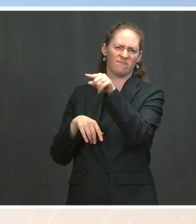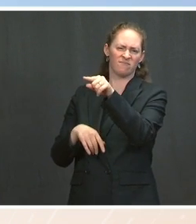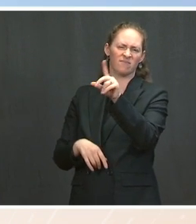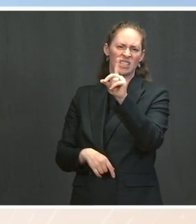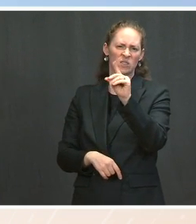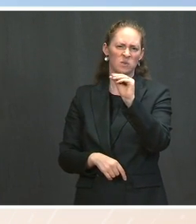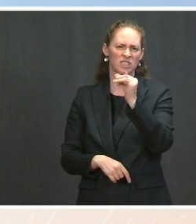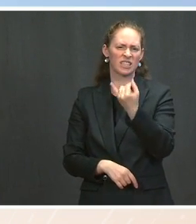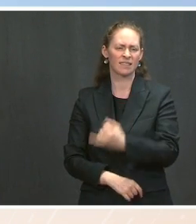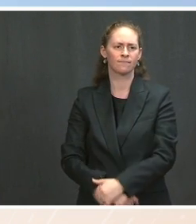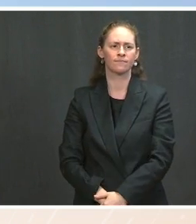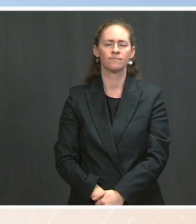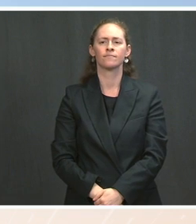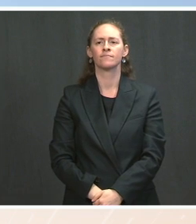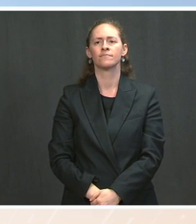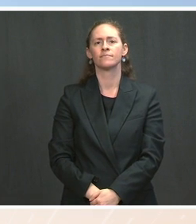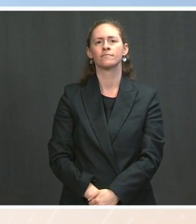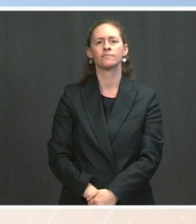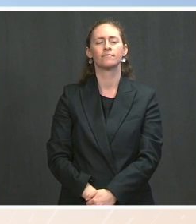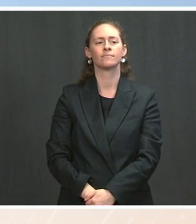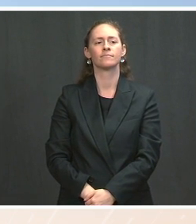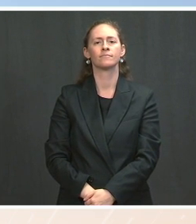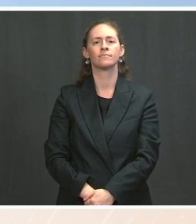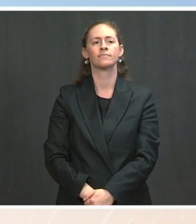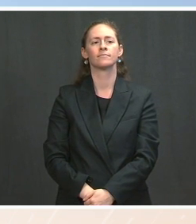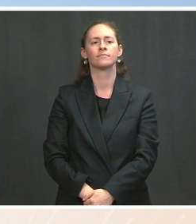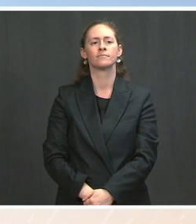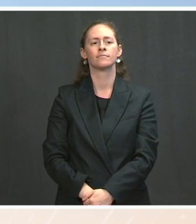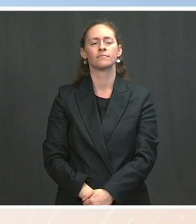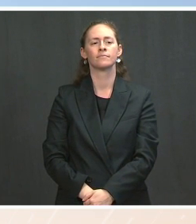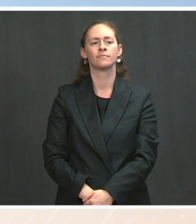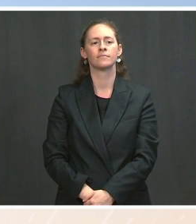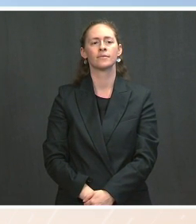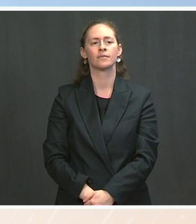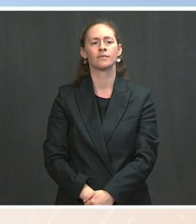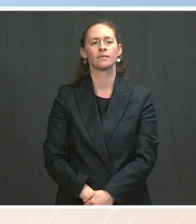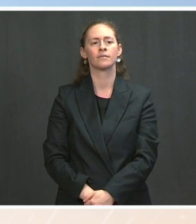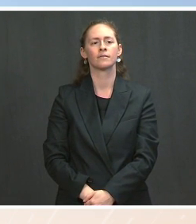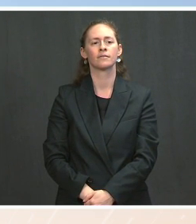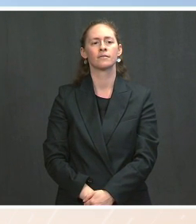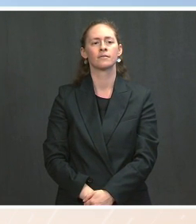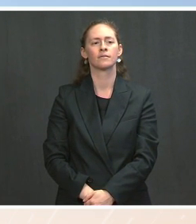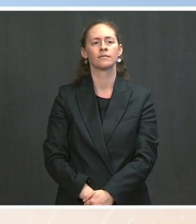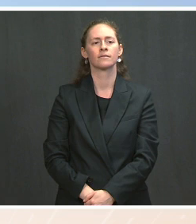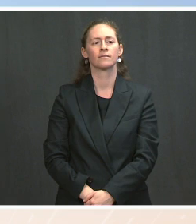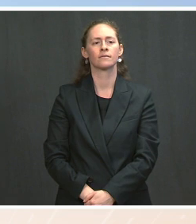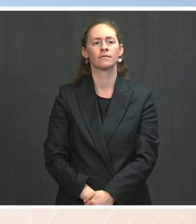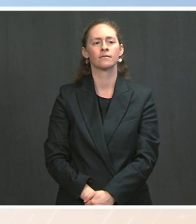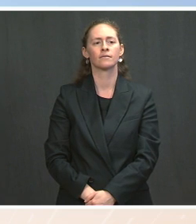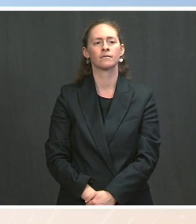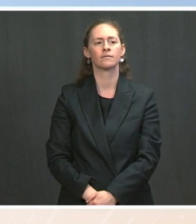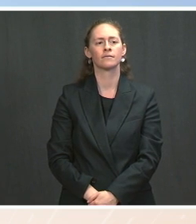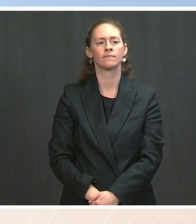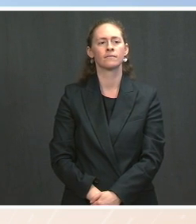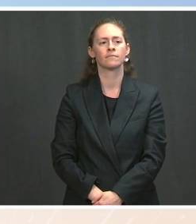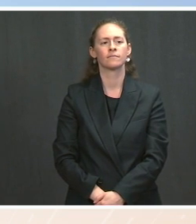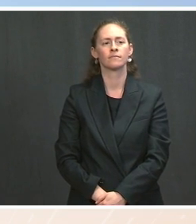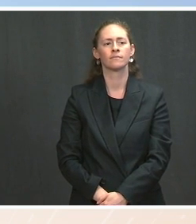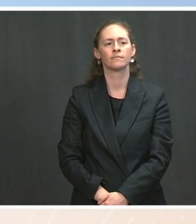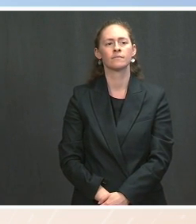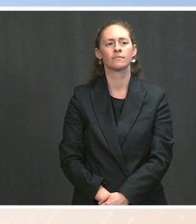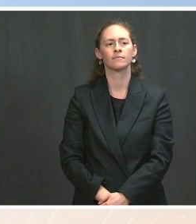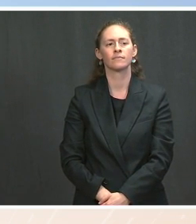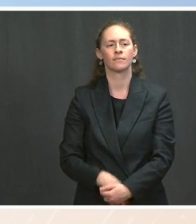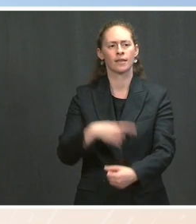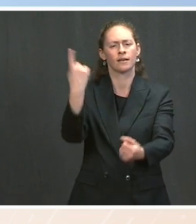significantly aggressive leak investigations. The specific question, though, is the appropriateness of seeking and seizing